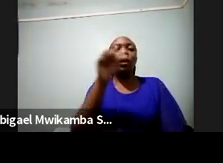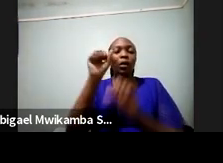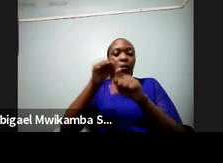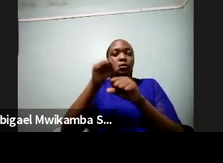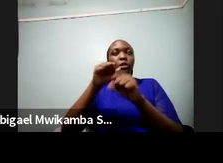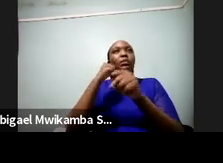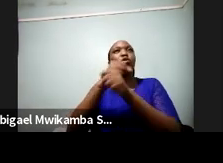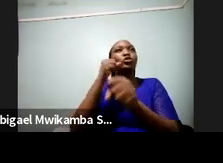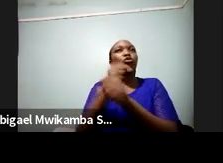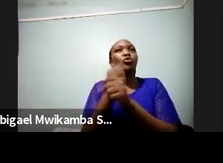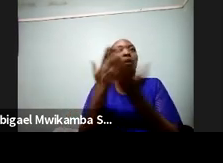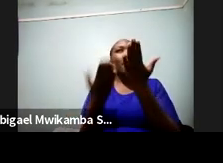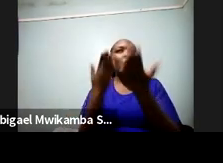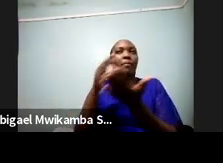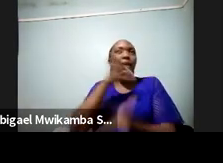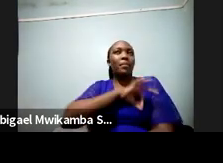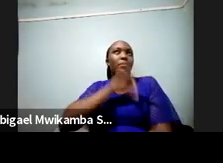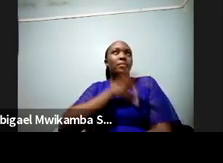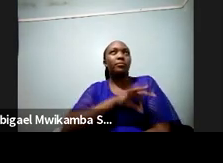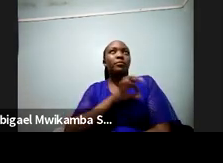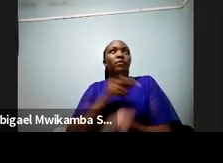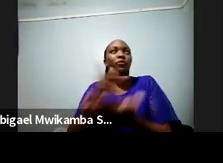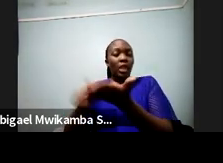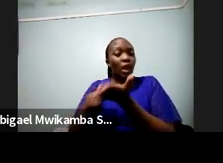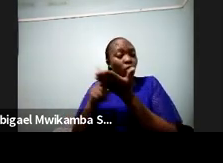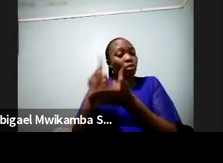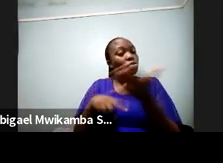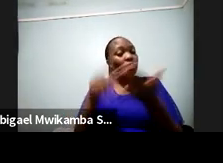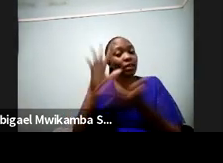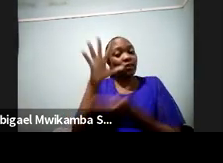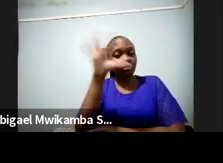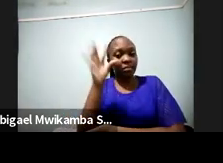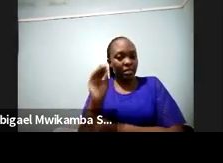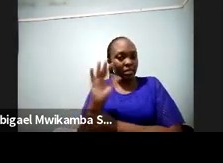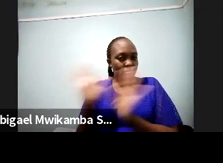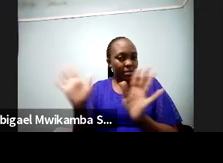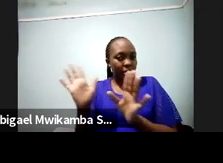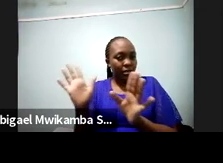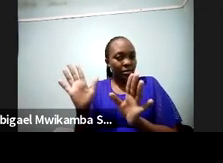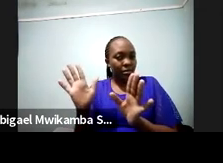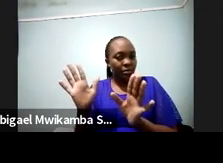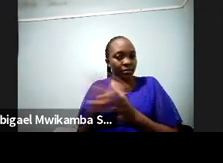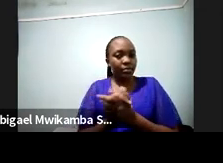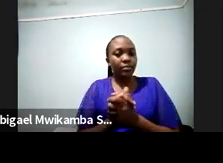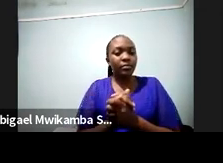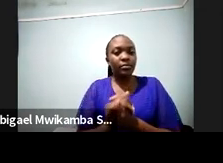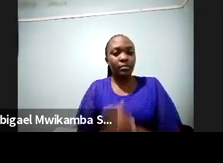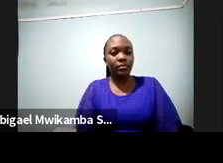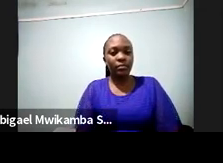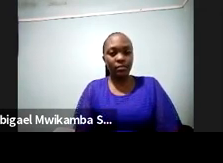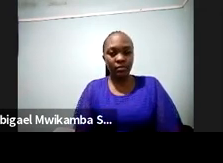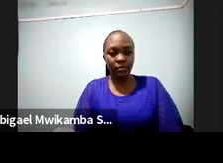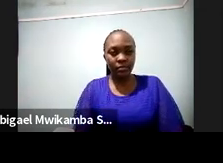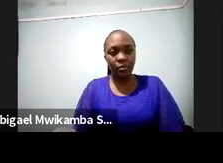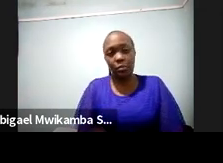less, but at least that is the guiding. That is the guideline. Then of course, leave some money for others, because you may need medicine. Your